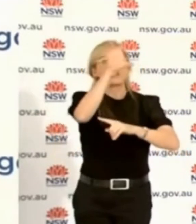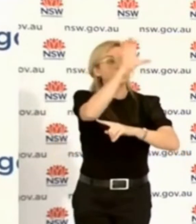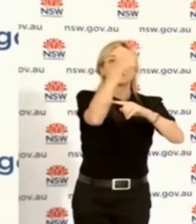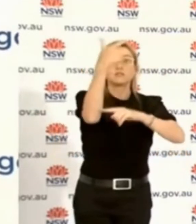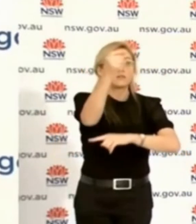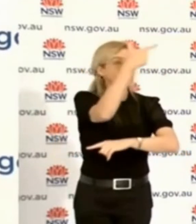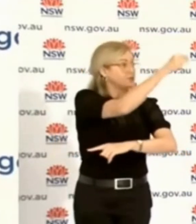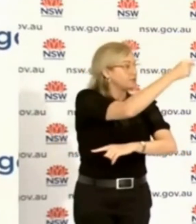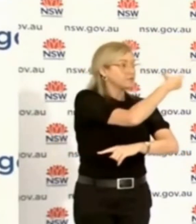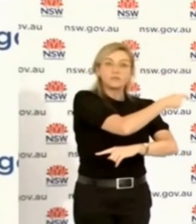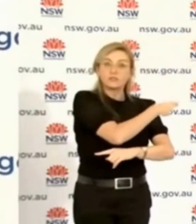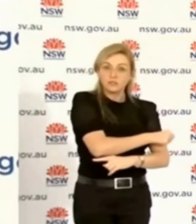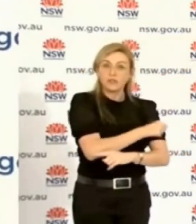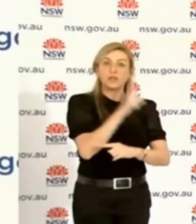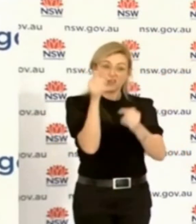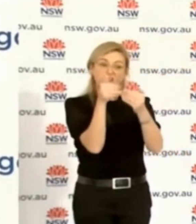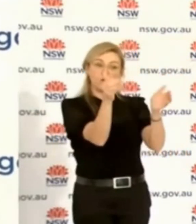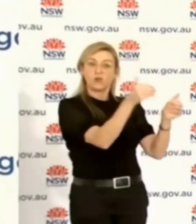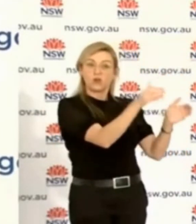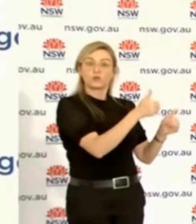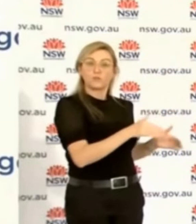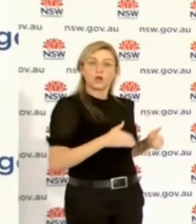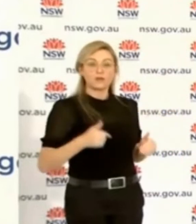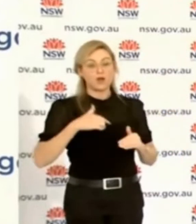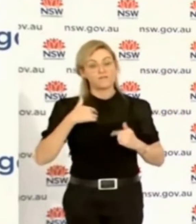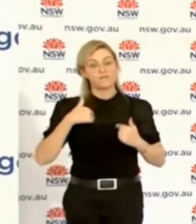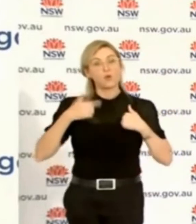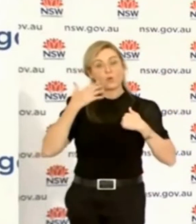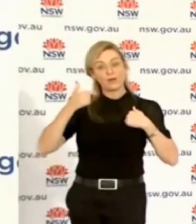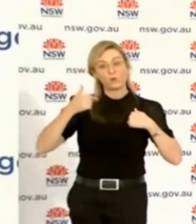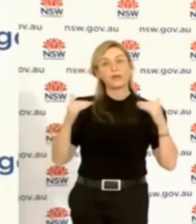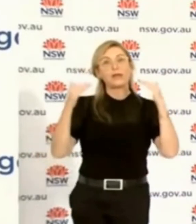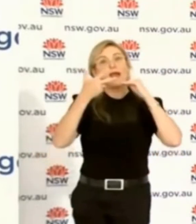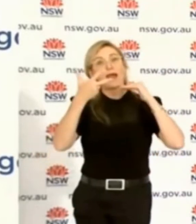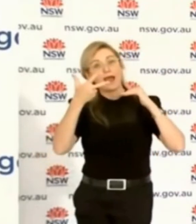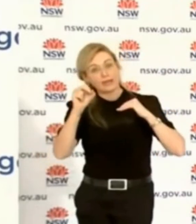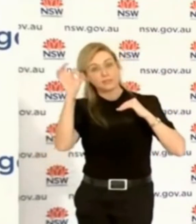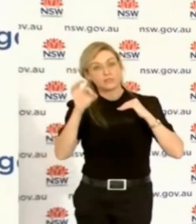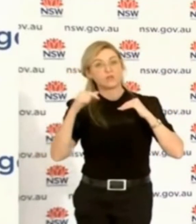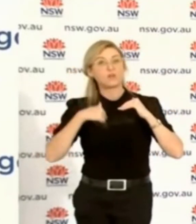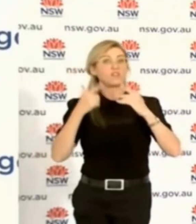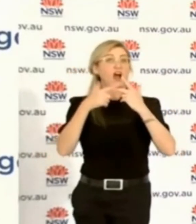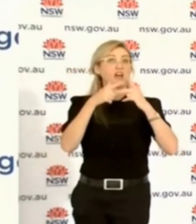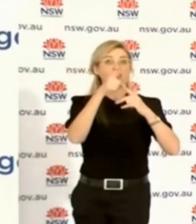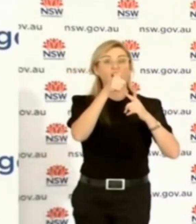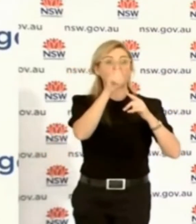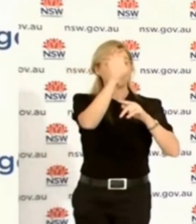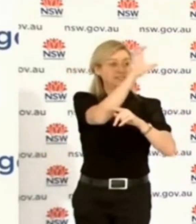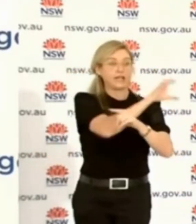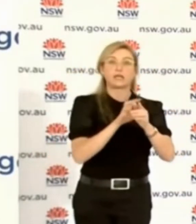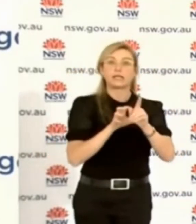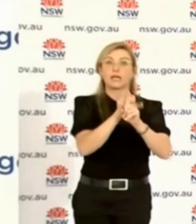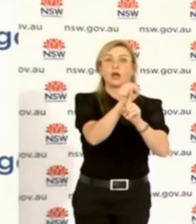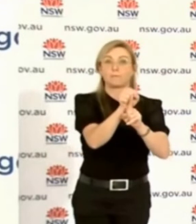South Wales gets to 80% double dose, and I don't think too many states will be too far behind, that we will then at that stage not have